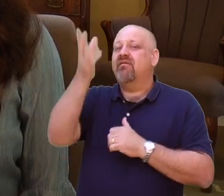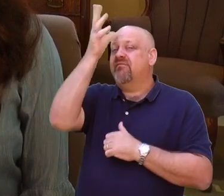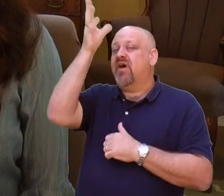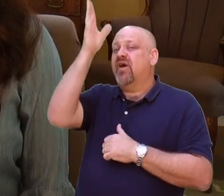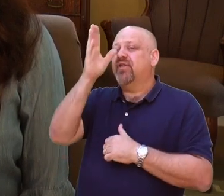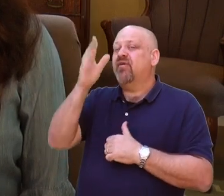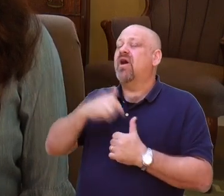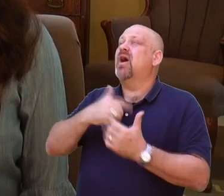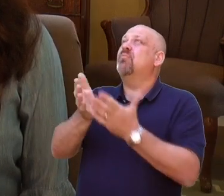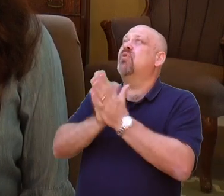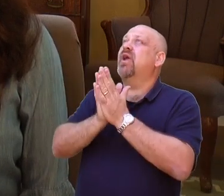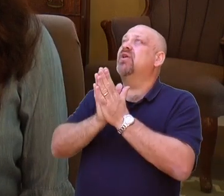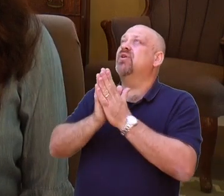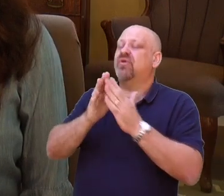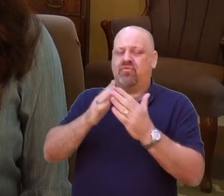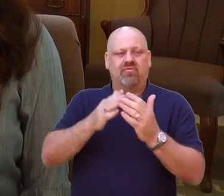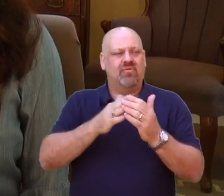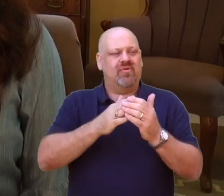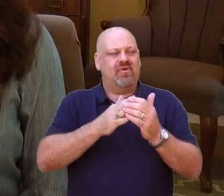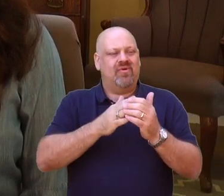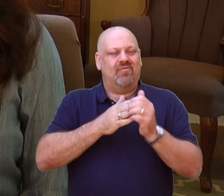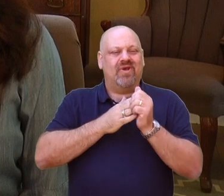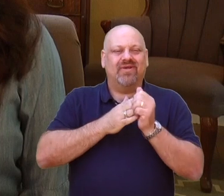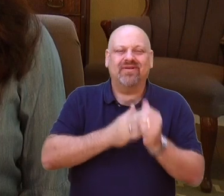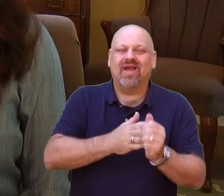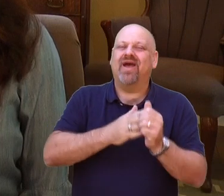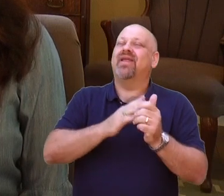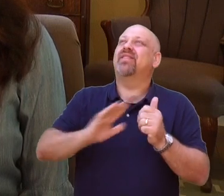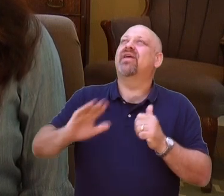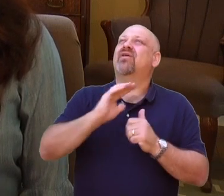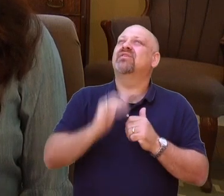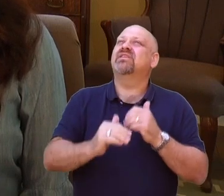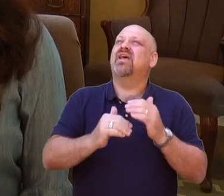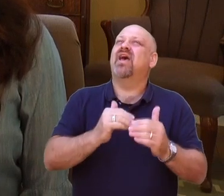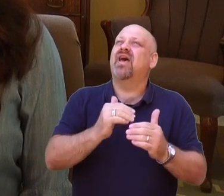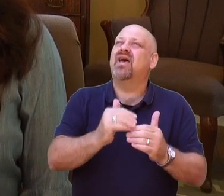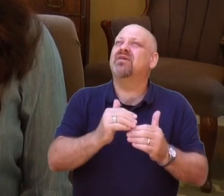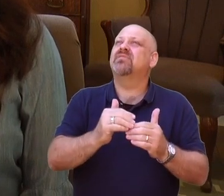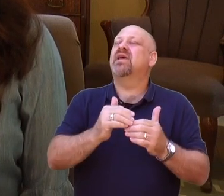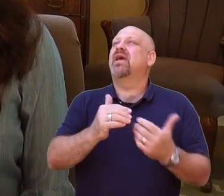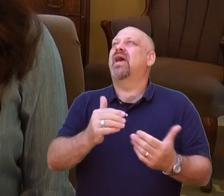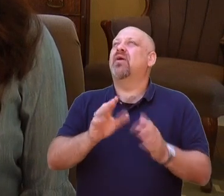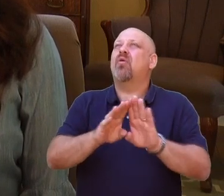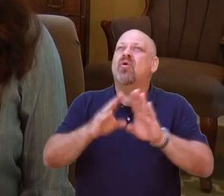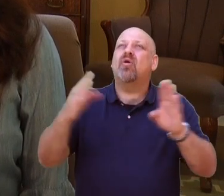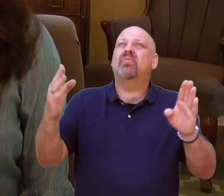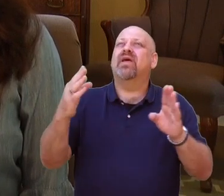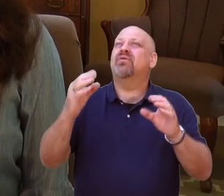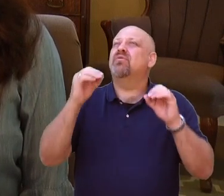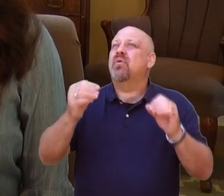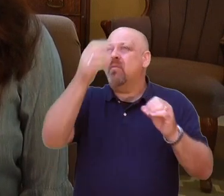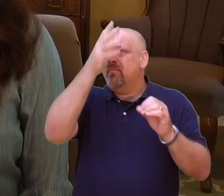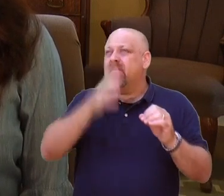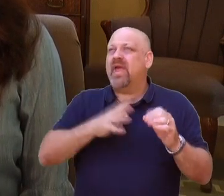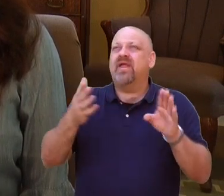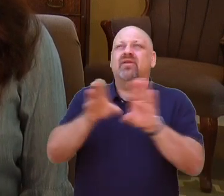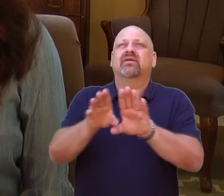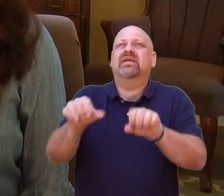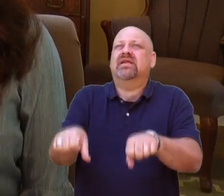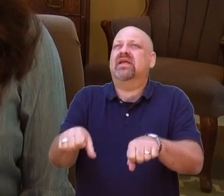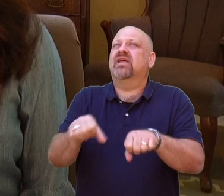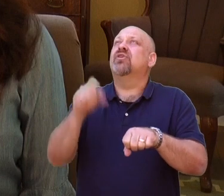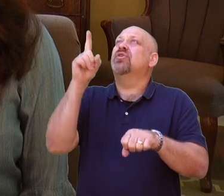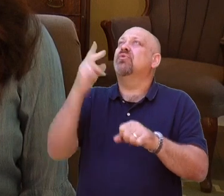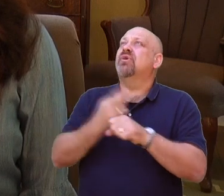God, as they begin to walk into adulthood. Father, I pray that you would go before them, that you